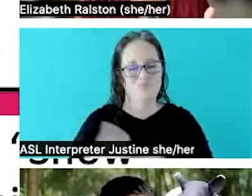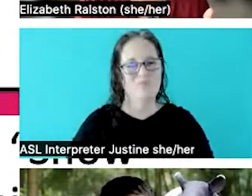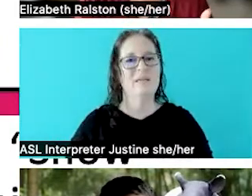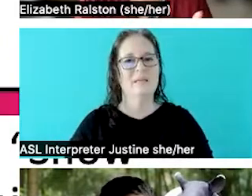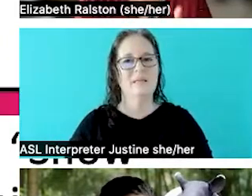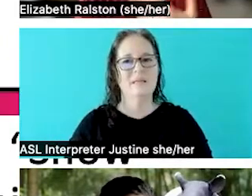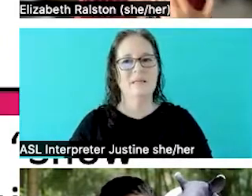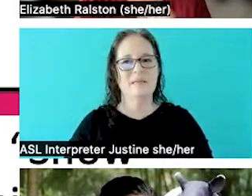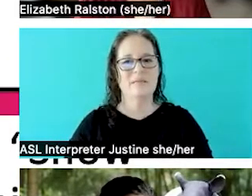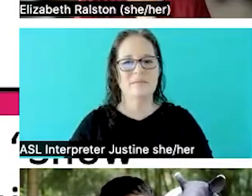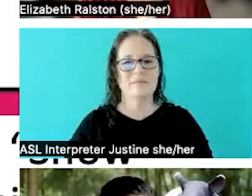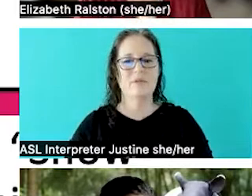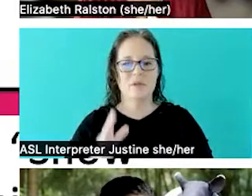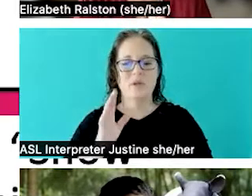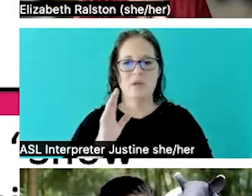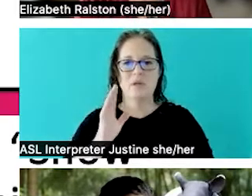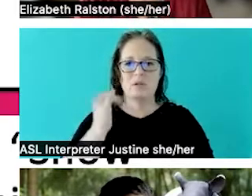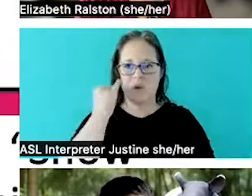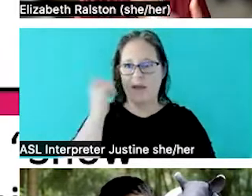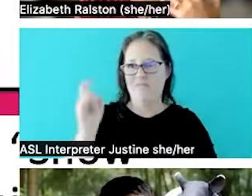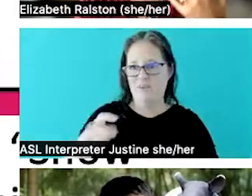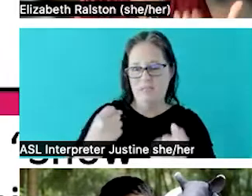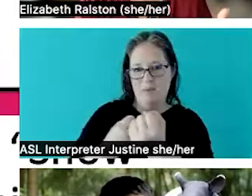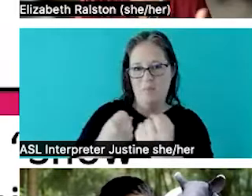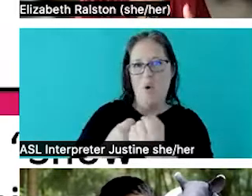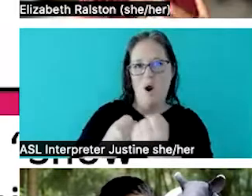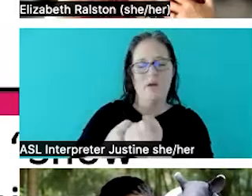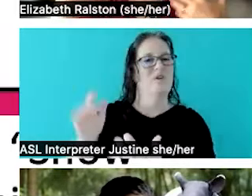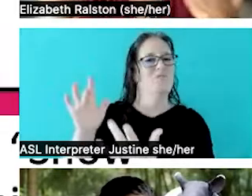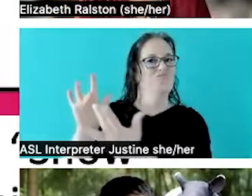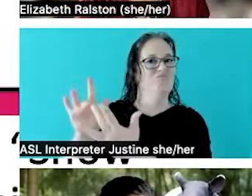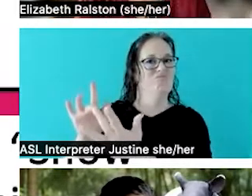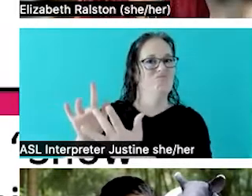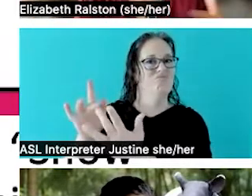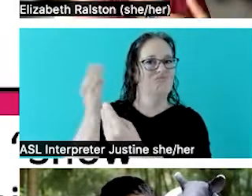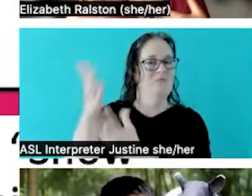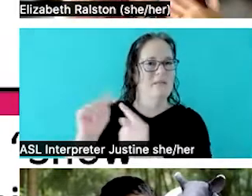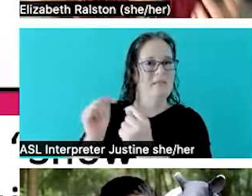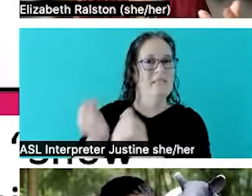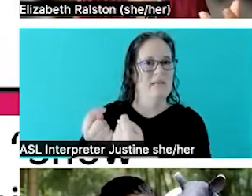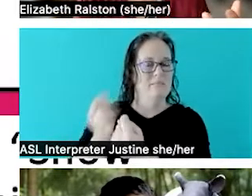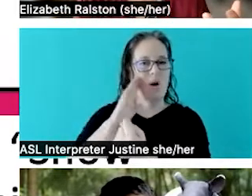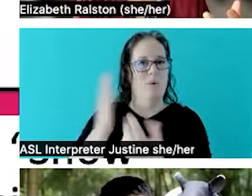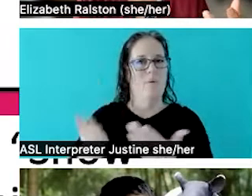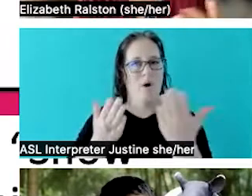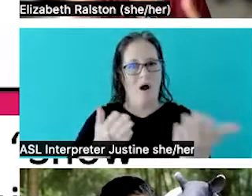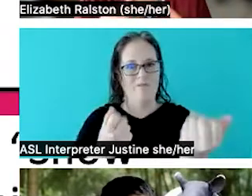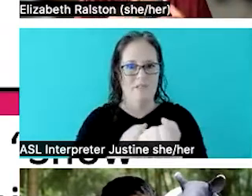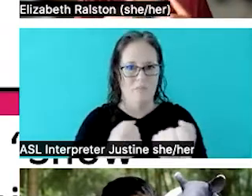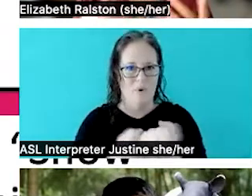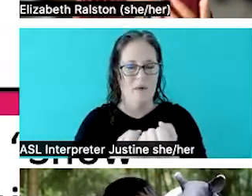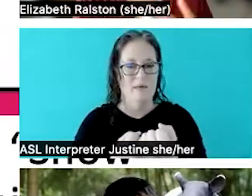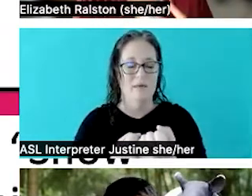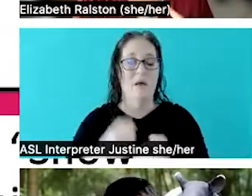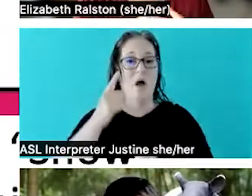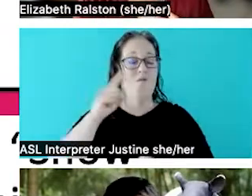indicate so and a team member will offer support. And please tell us who you are, say hello in the chat,